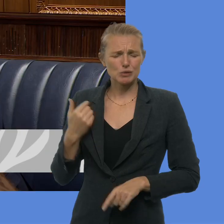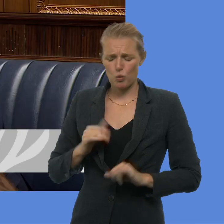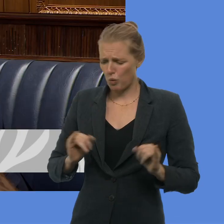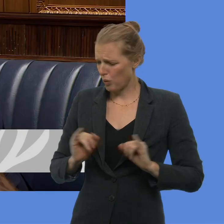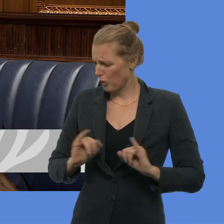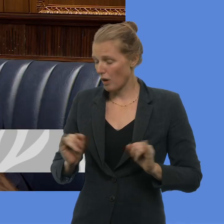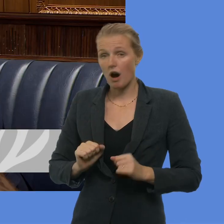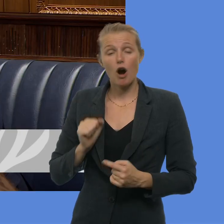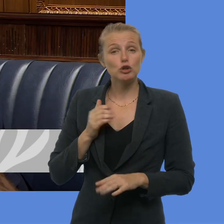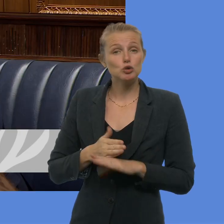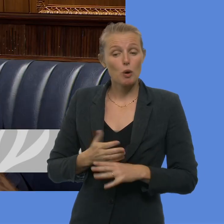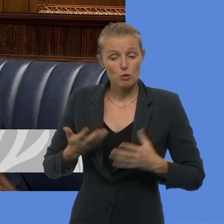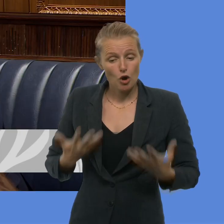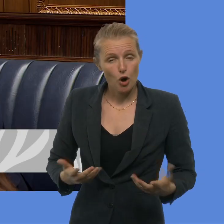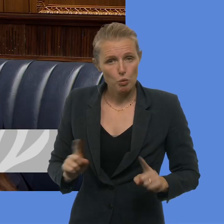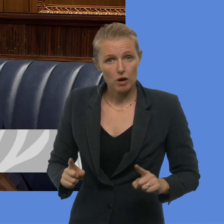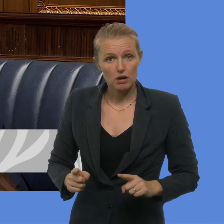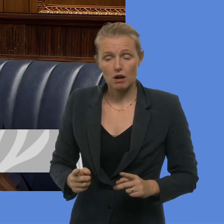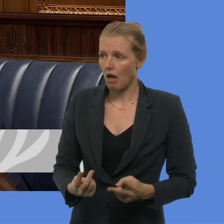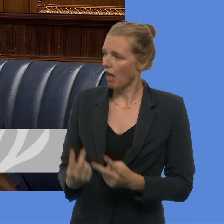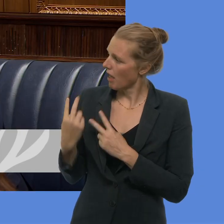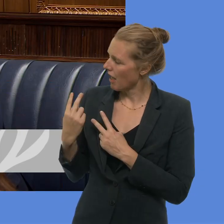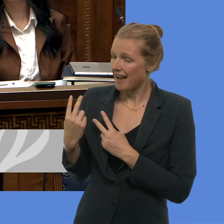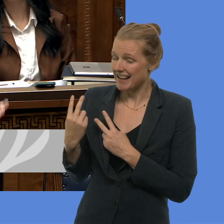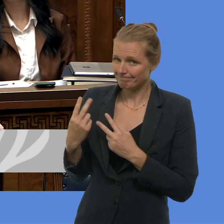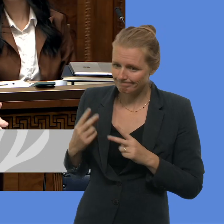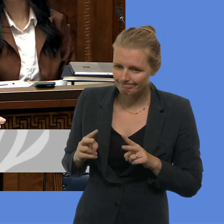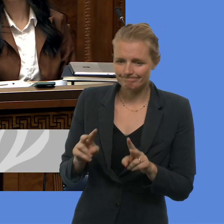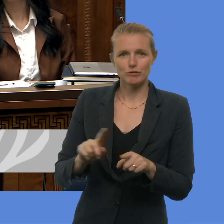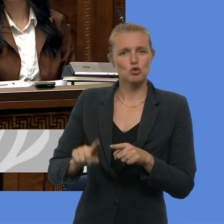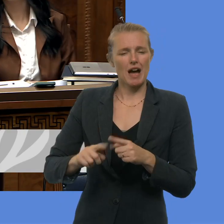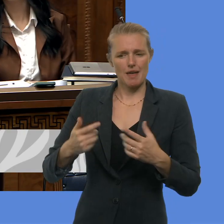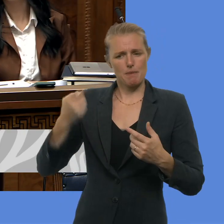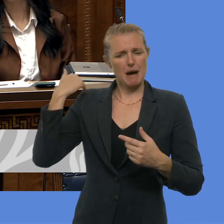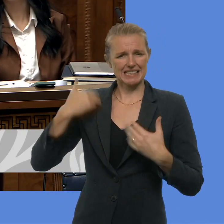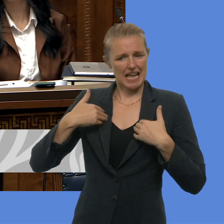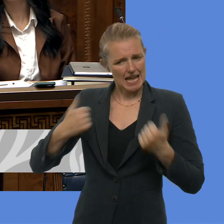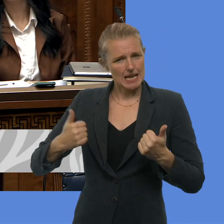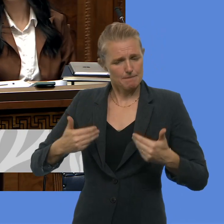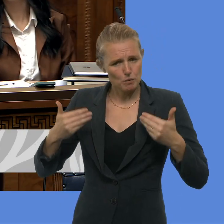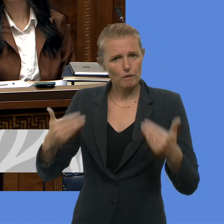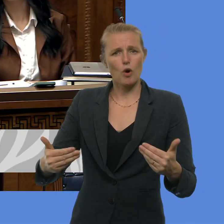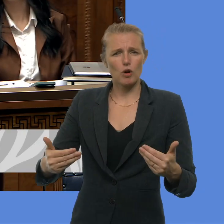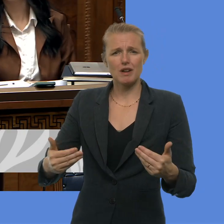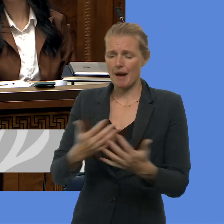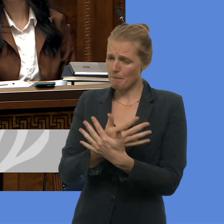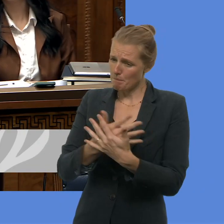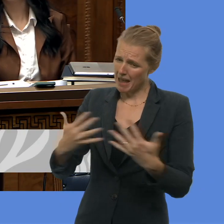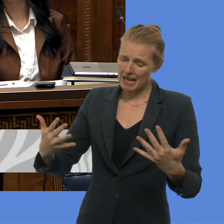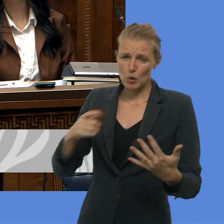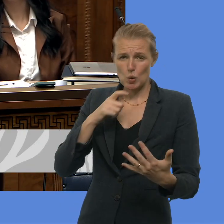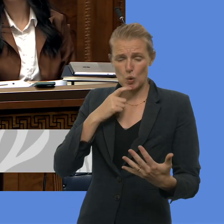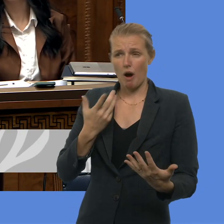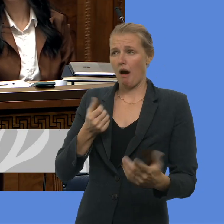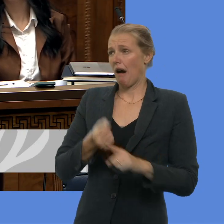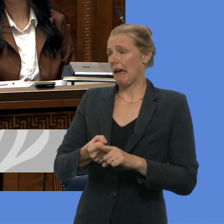try to heal the wounds of the past. Our job is to try to ensure that we support victims and survivors. There are many people who've been impacted by the conflict here, and we